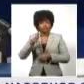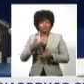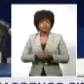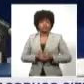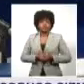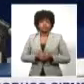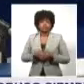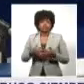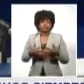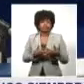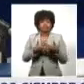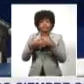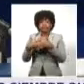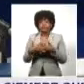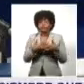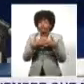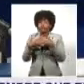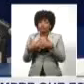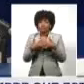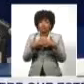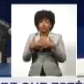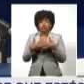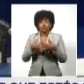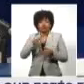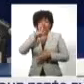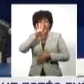said, Cuba has a lethality of